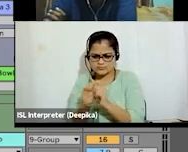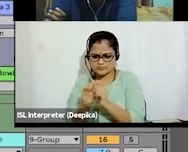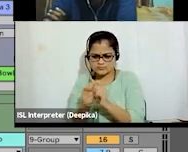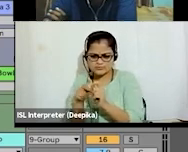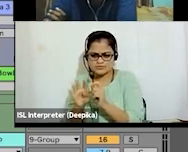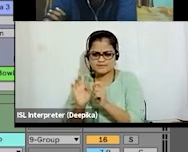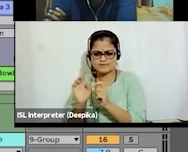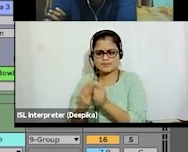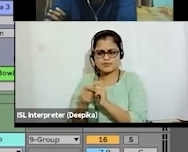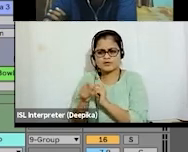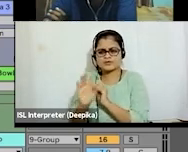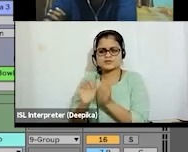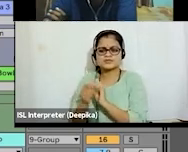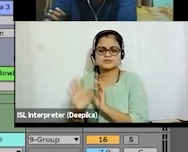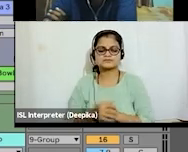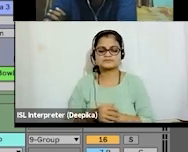arpeggiator,